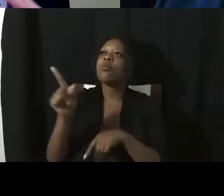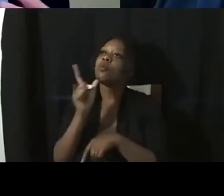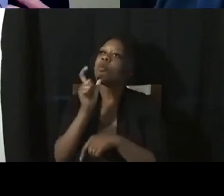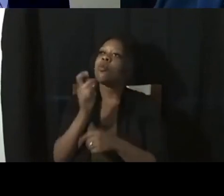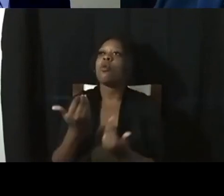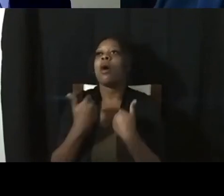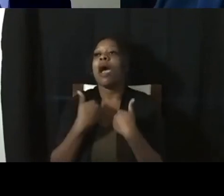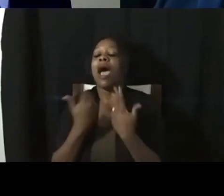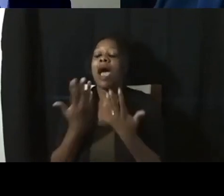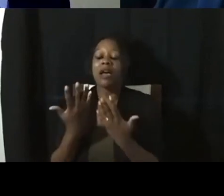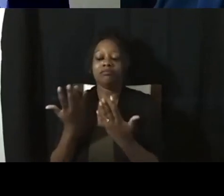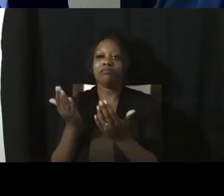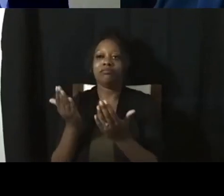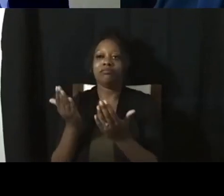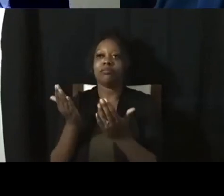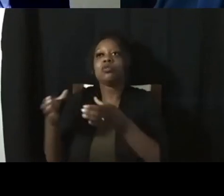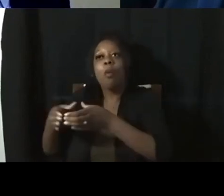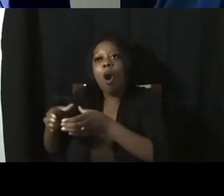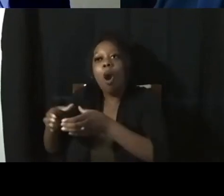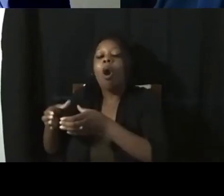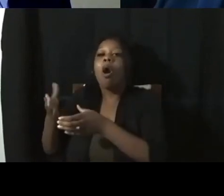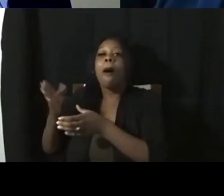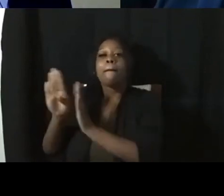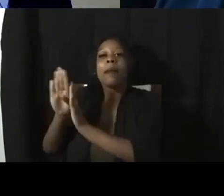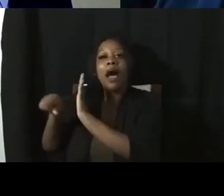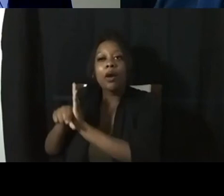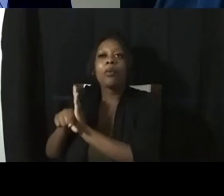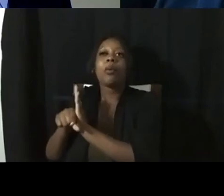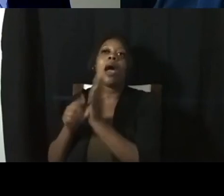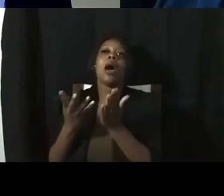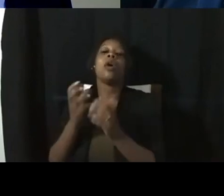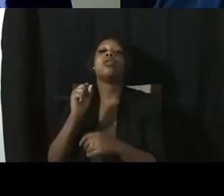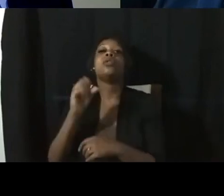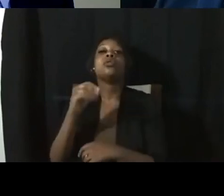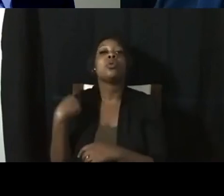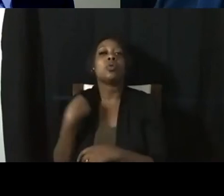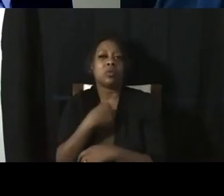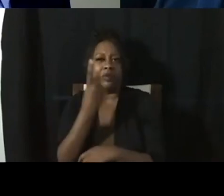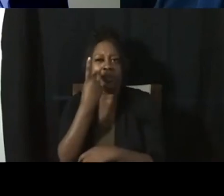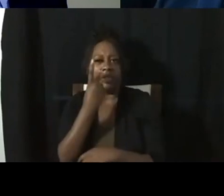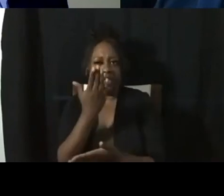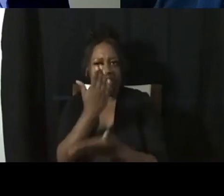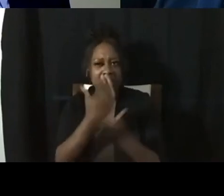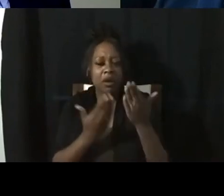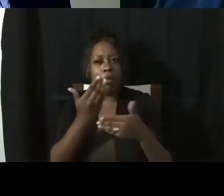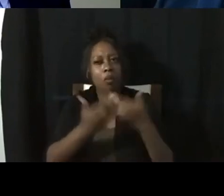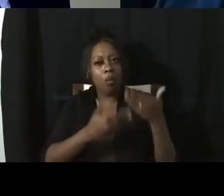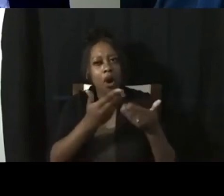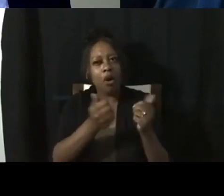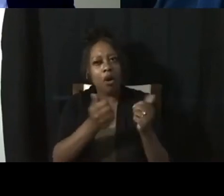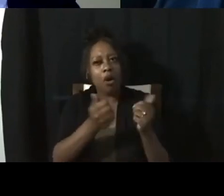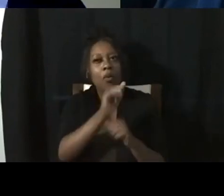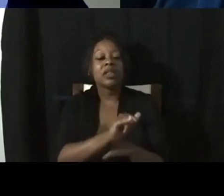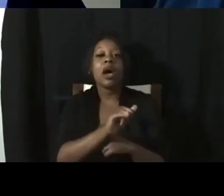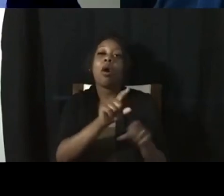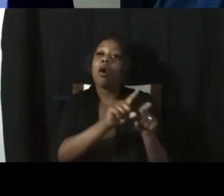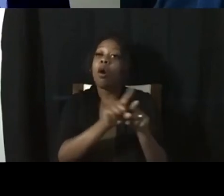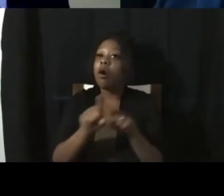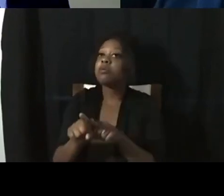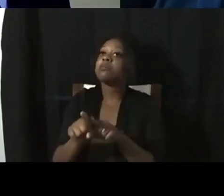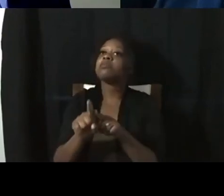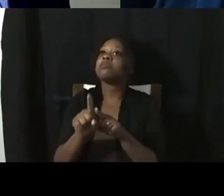as compared to the state population data. So we're seeing some progress there. But I think also just recognizing